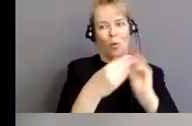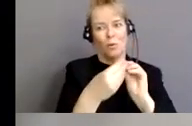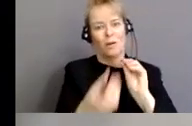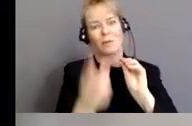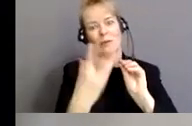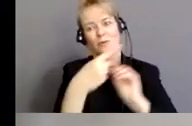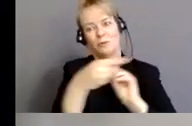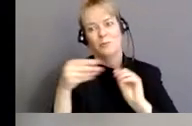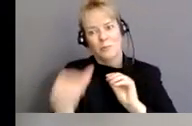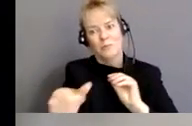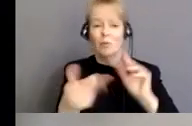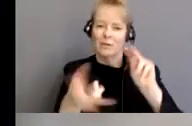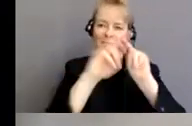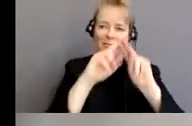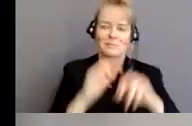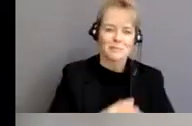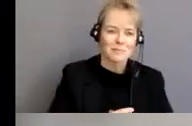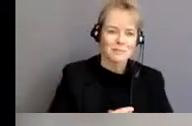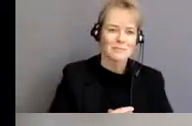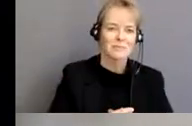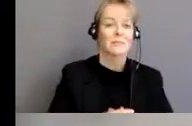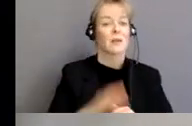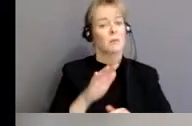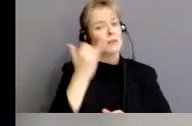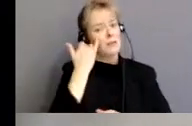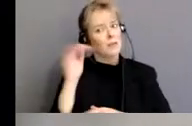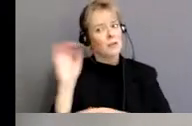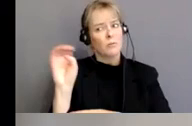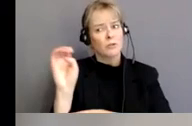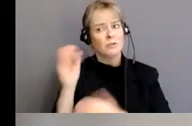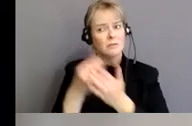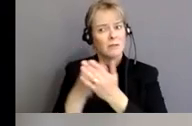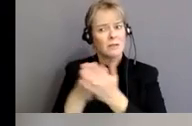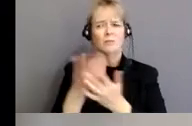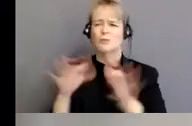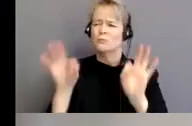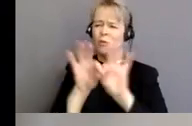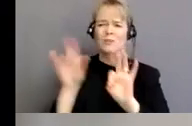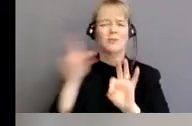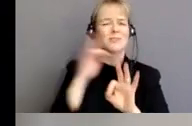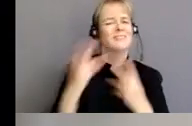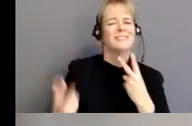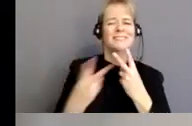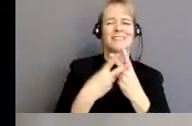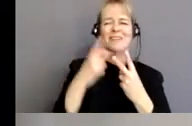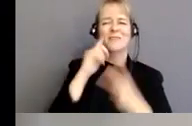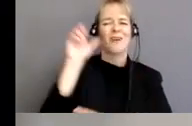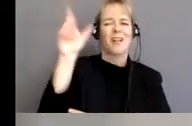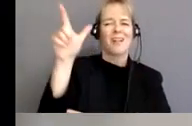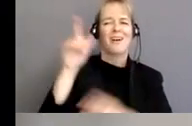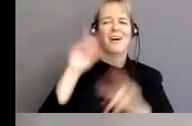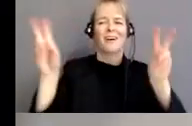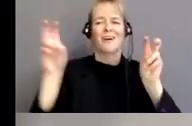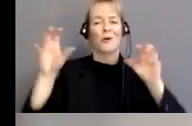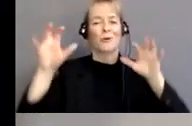If you have emergency funds, because we always say it's good to save for a rainy day, you want to access that. We also